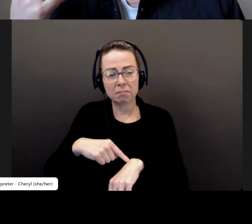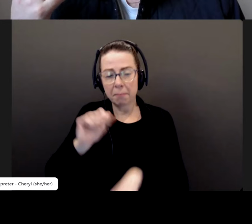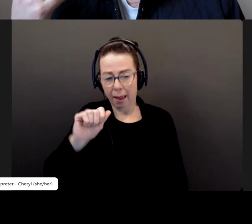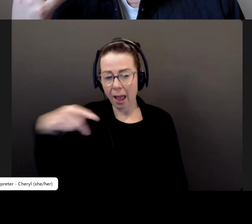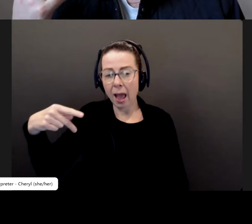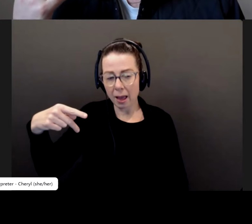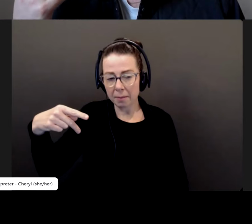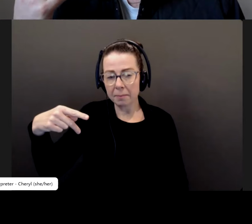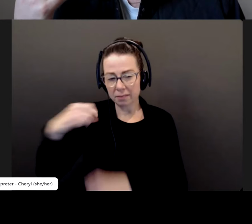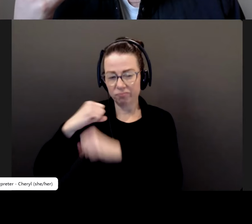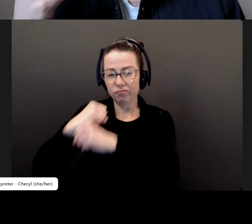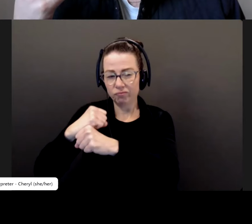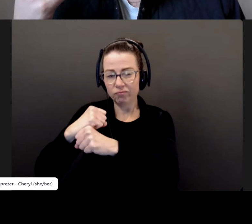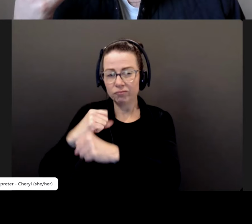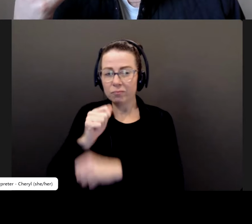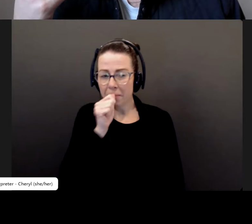5 years. I think it was